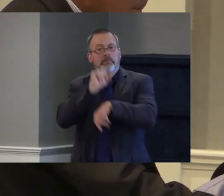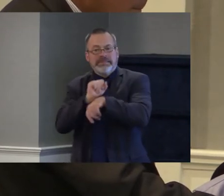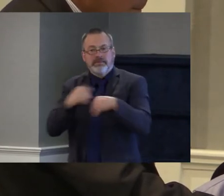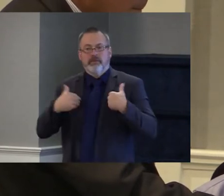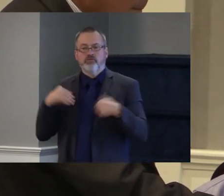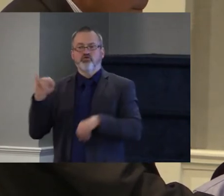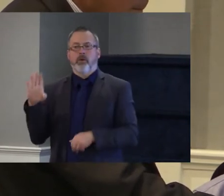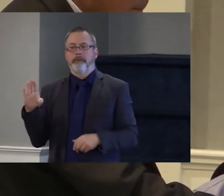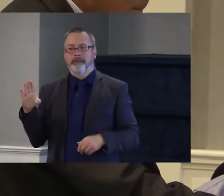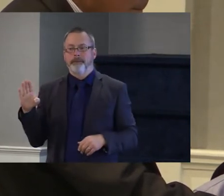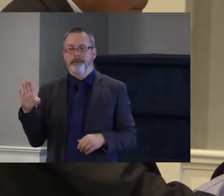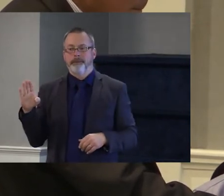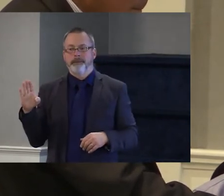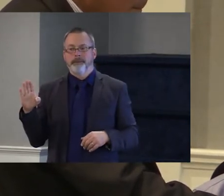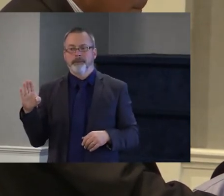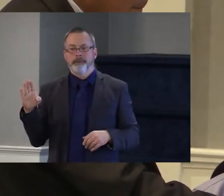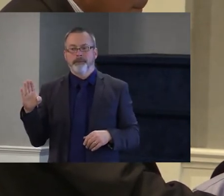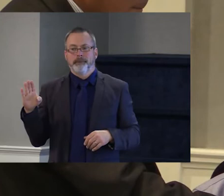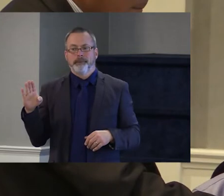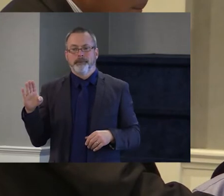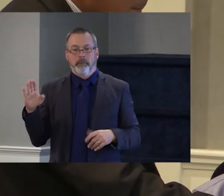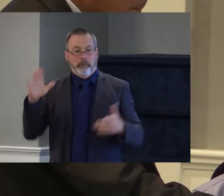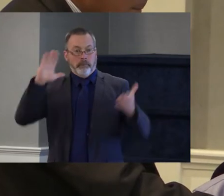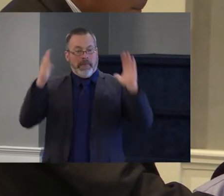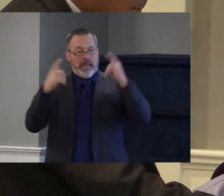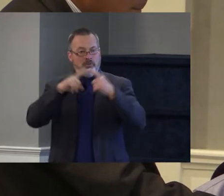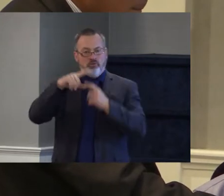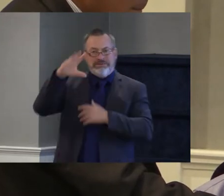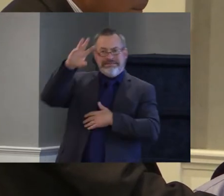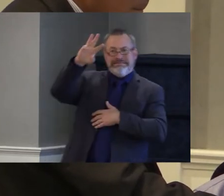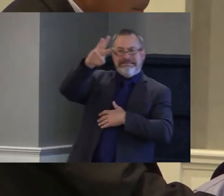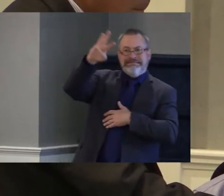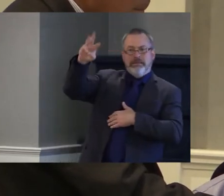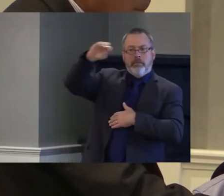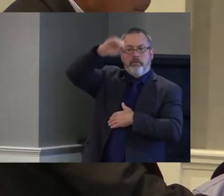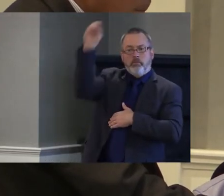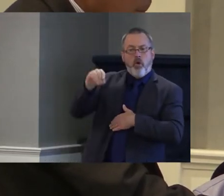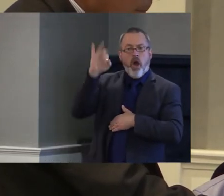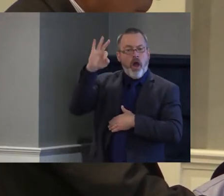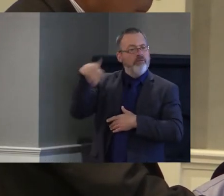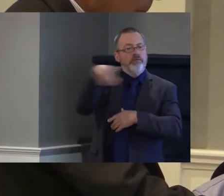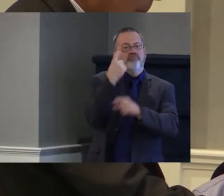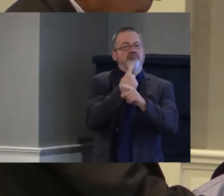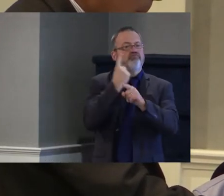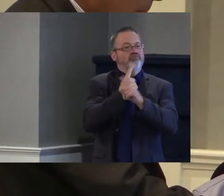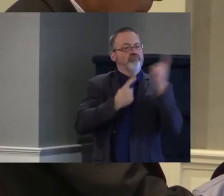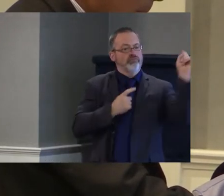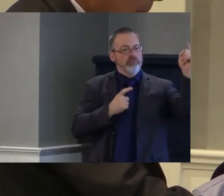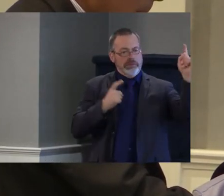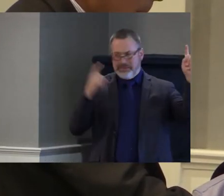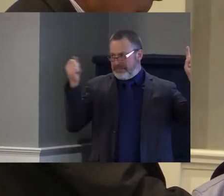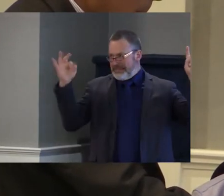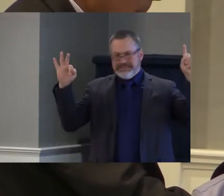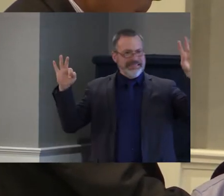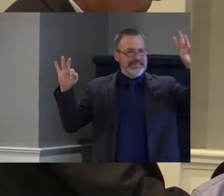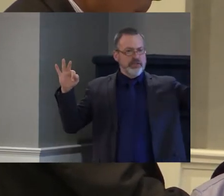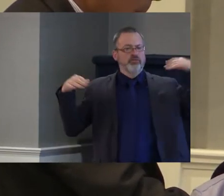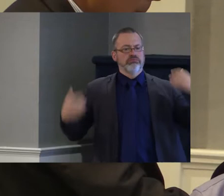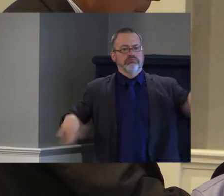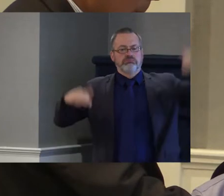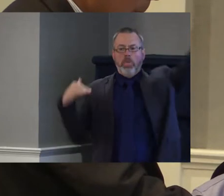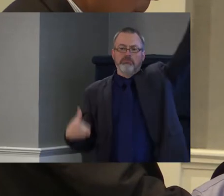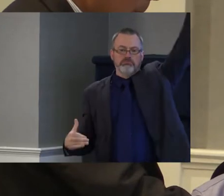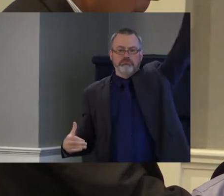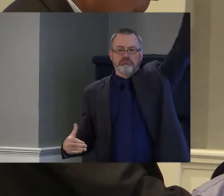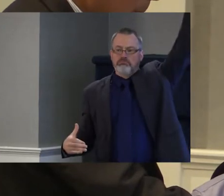more, we have our work cut out for us. My hope for the future of the ADA and disability rights in the United States is